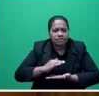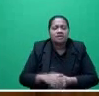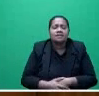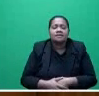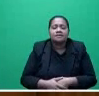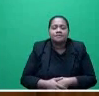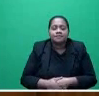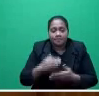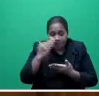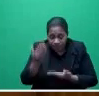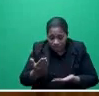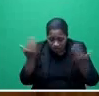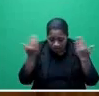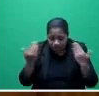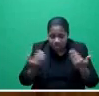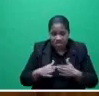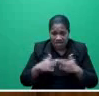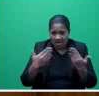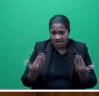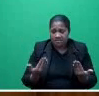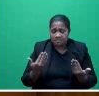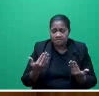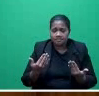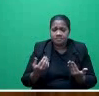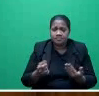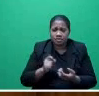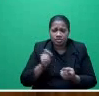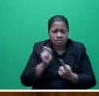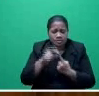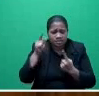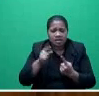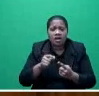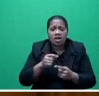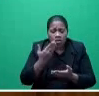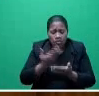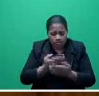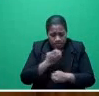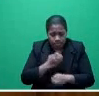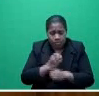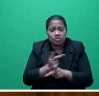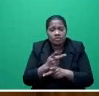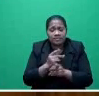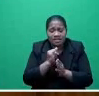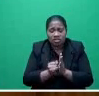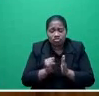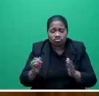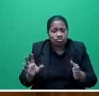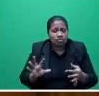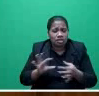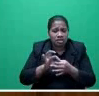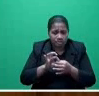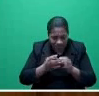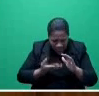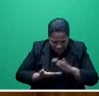Speaker said, now I turn to specific remarks relating to areas of employment, productivity, industry relation that falls under